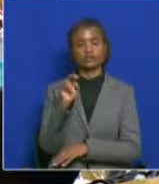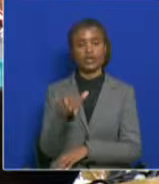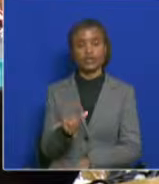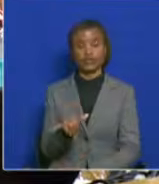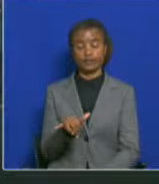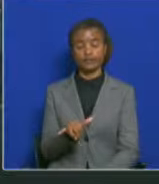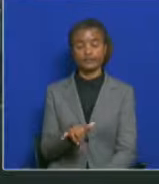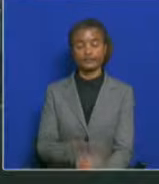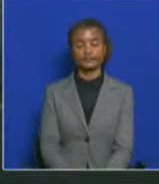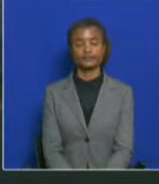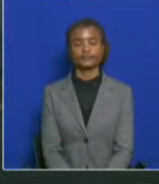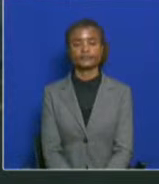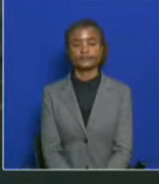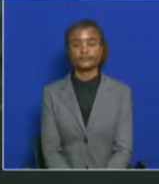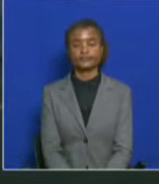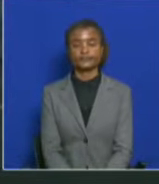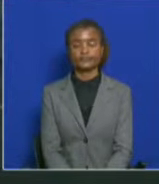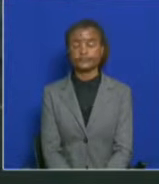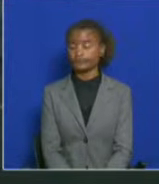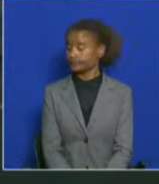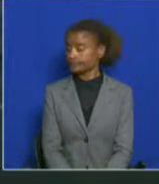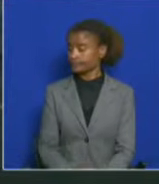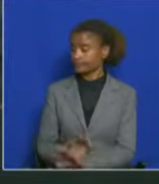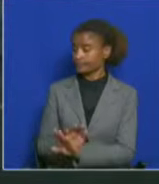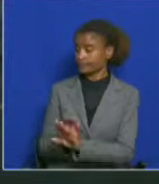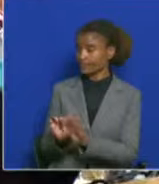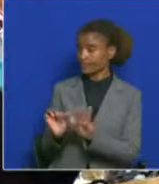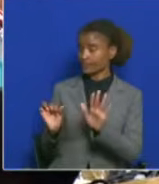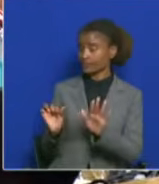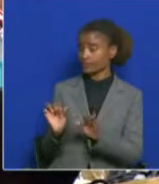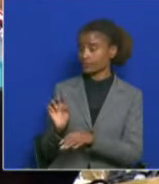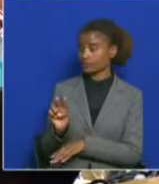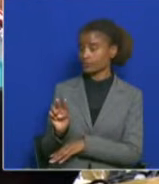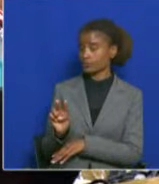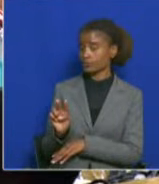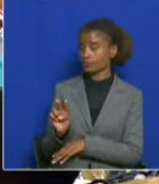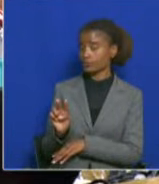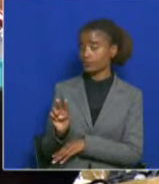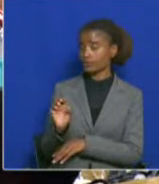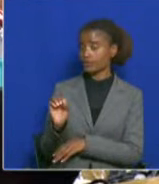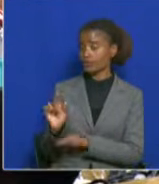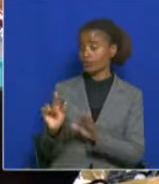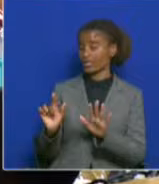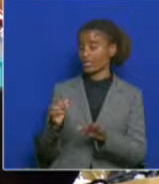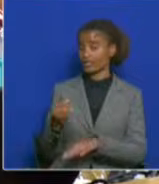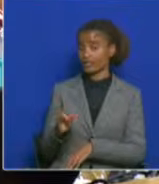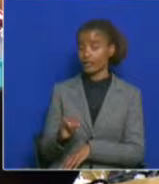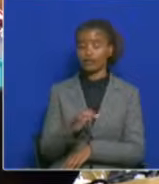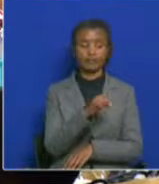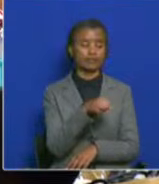Are we still at 6208 or are we going elsewhere? we're still at 6208.